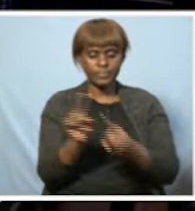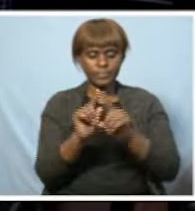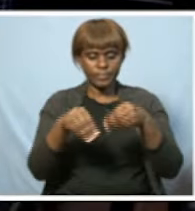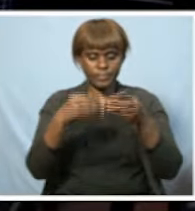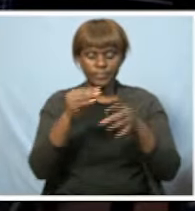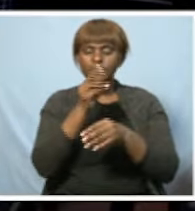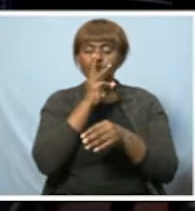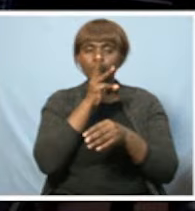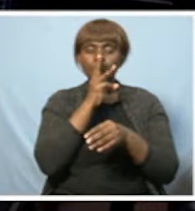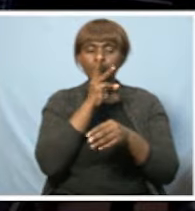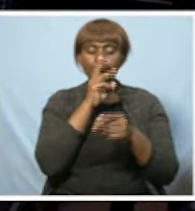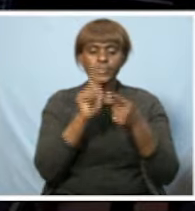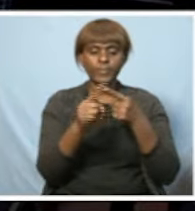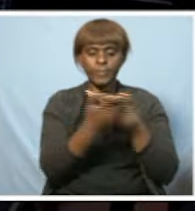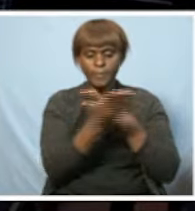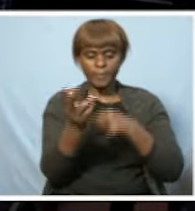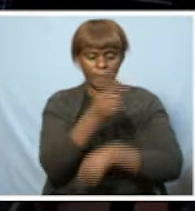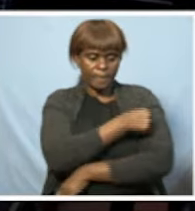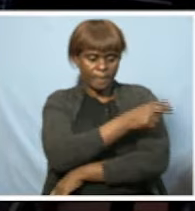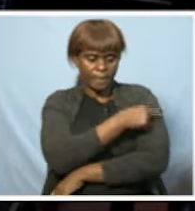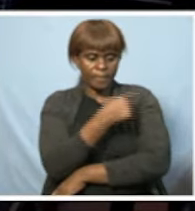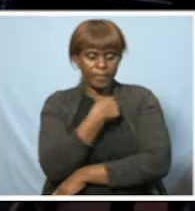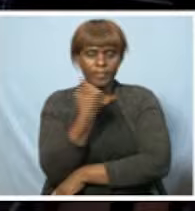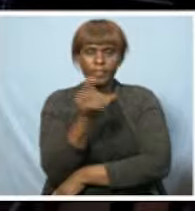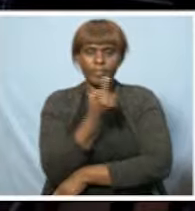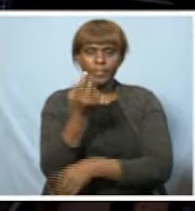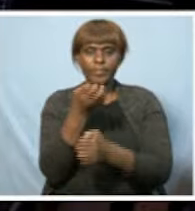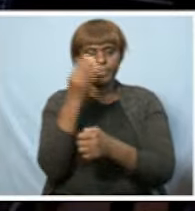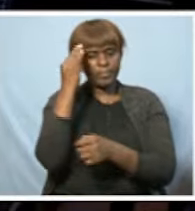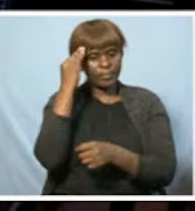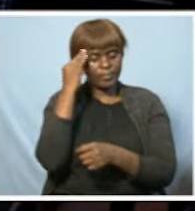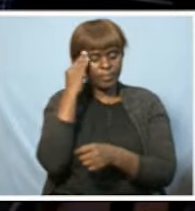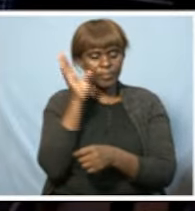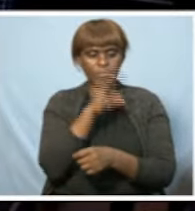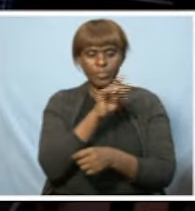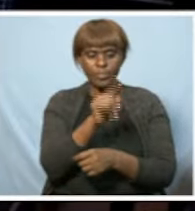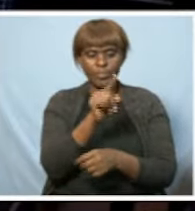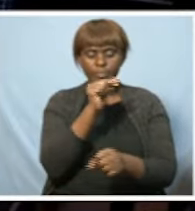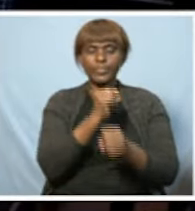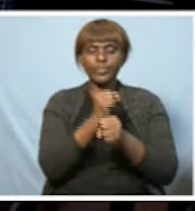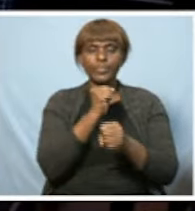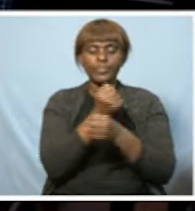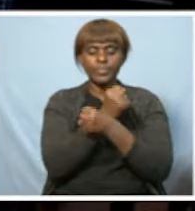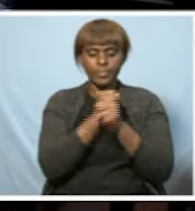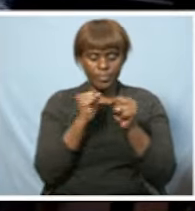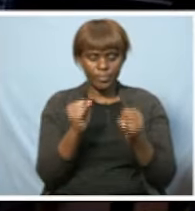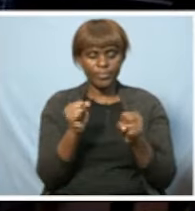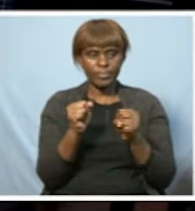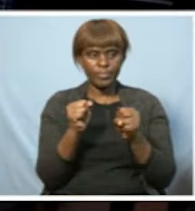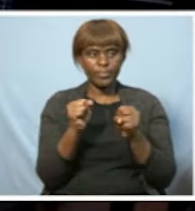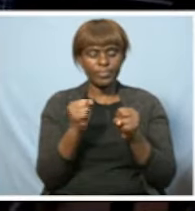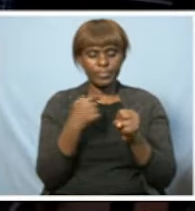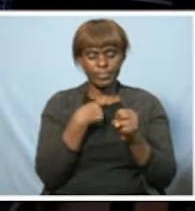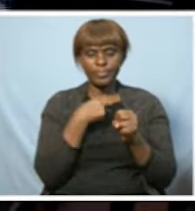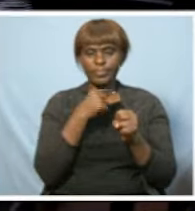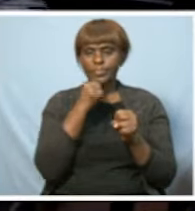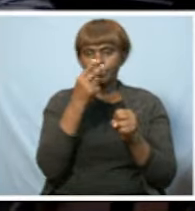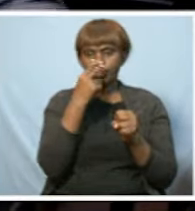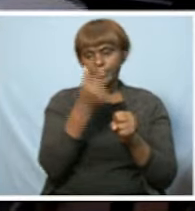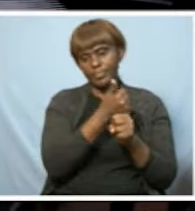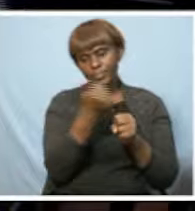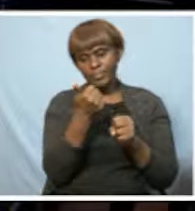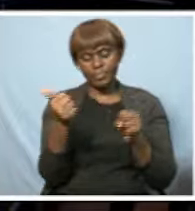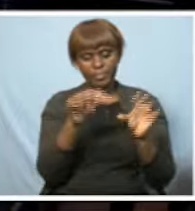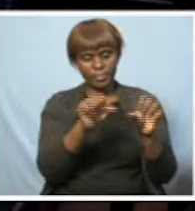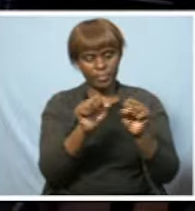water to the health post. So I wanted to find out, is this done? Because I haven't seen any confirmation